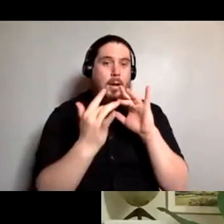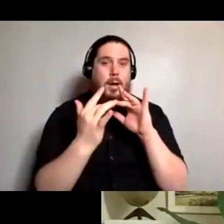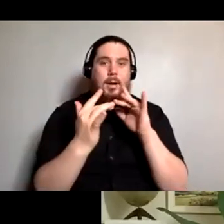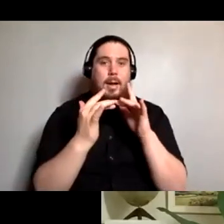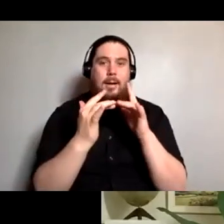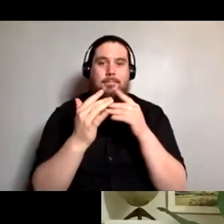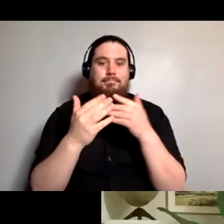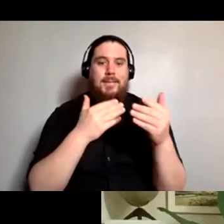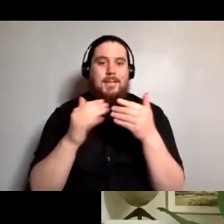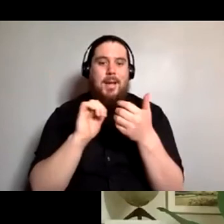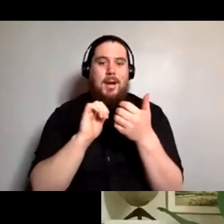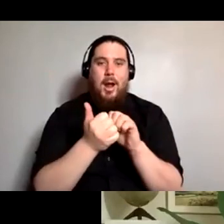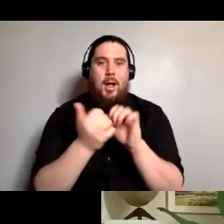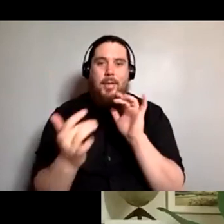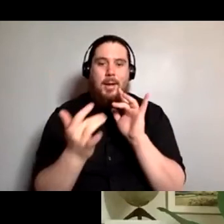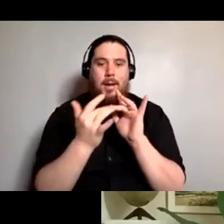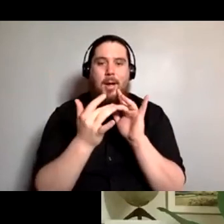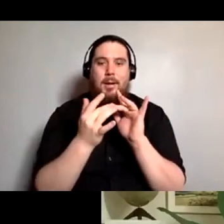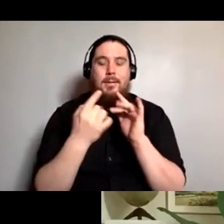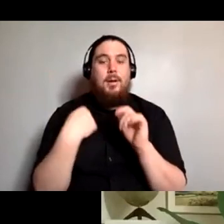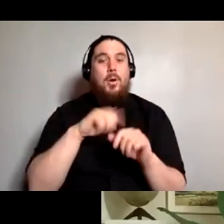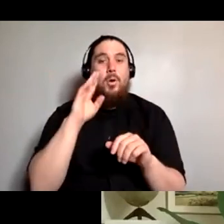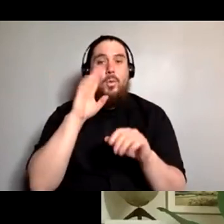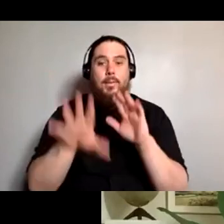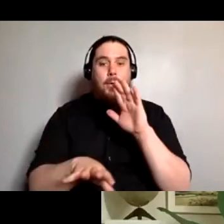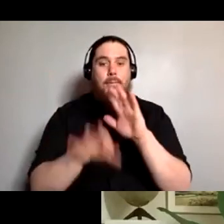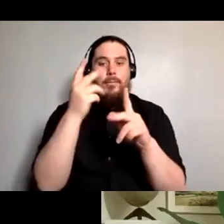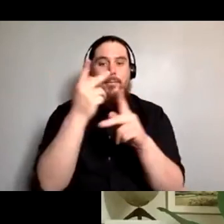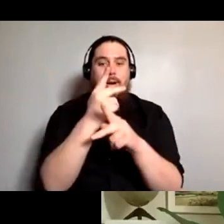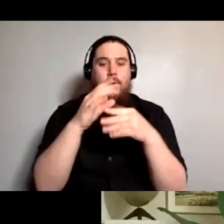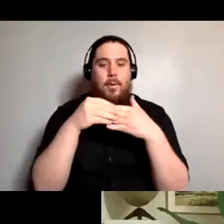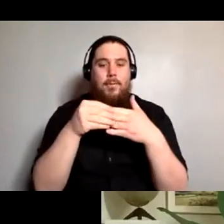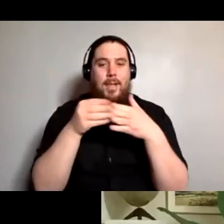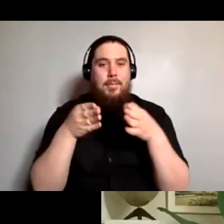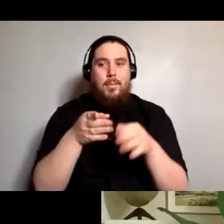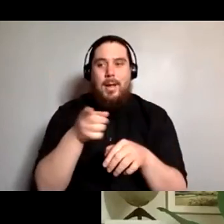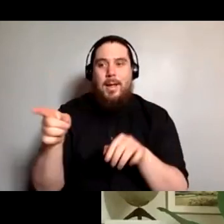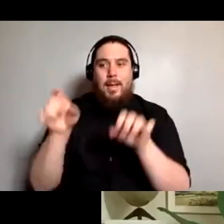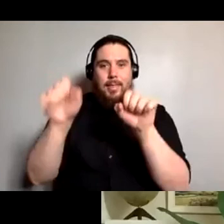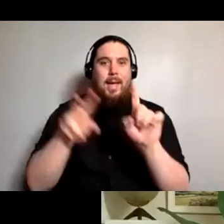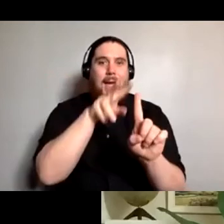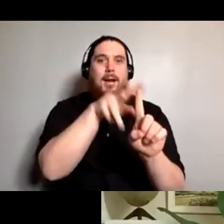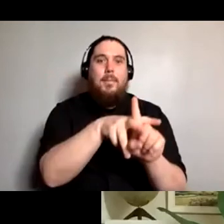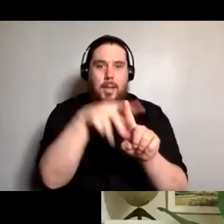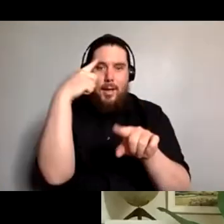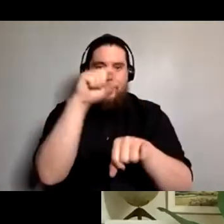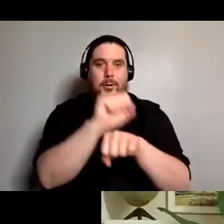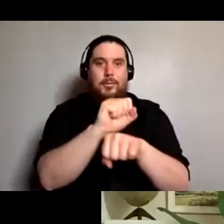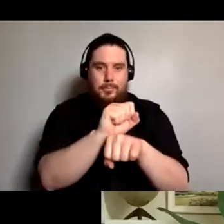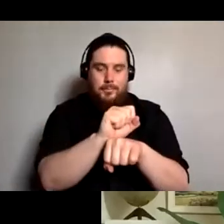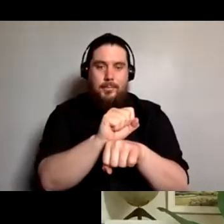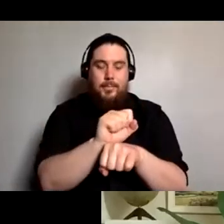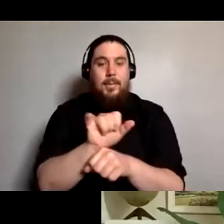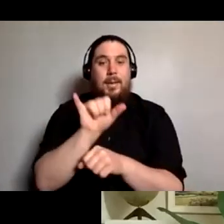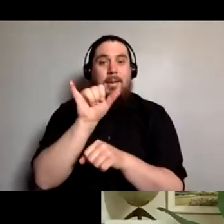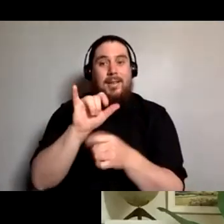they're interested, and we will find a flexible way to ensure that they can apply. And it's about